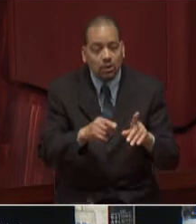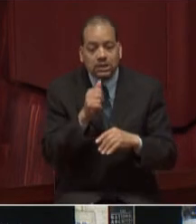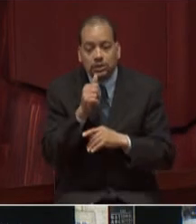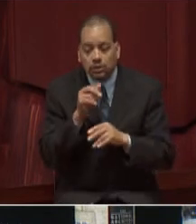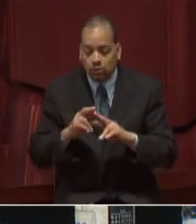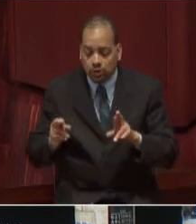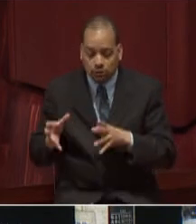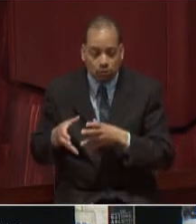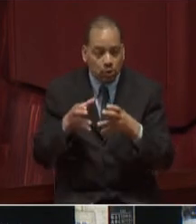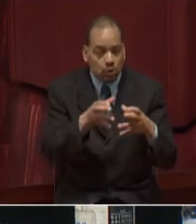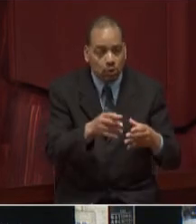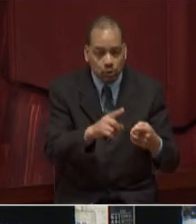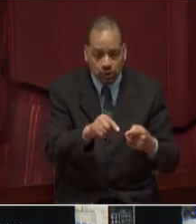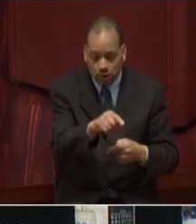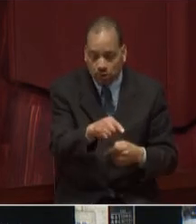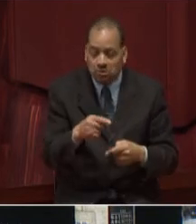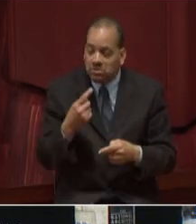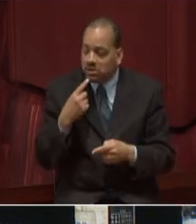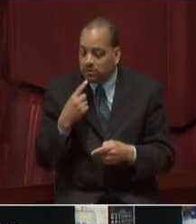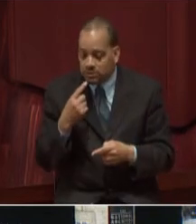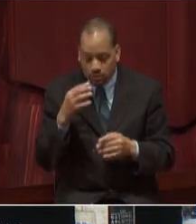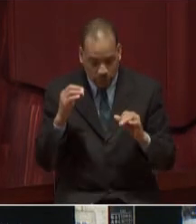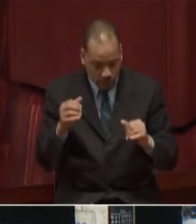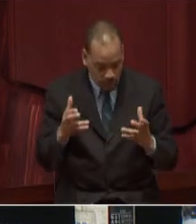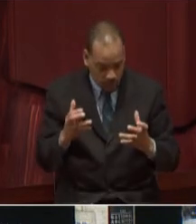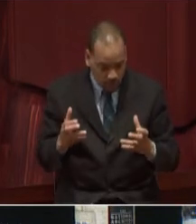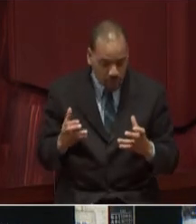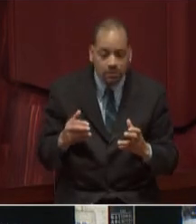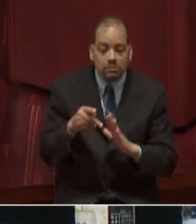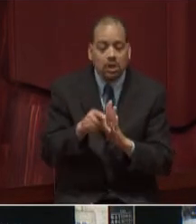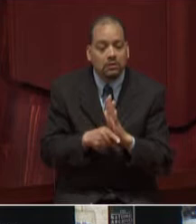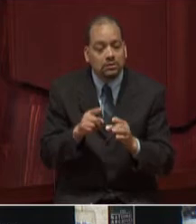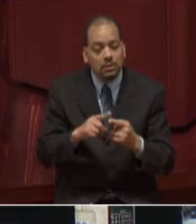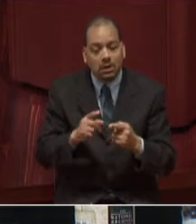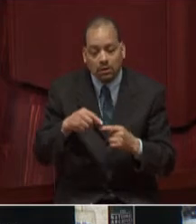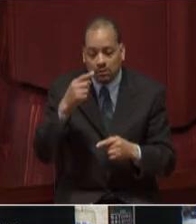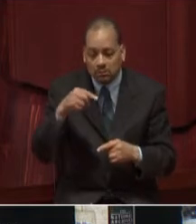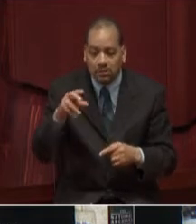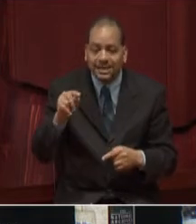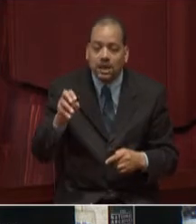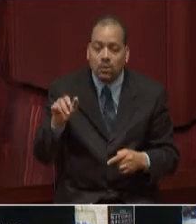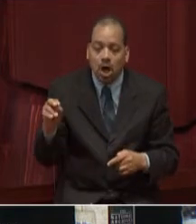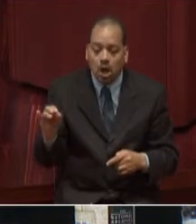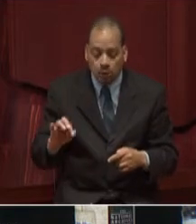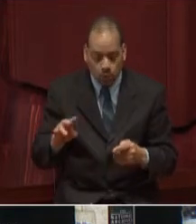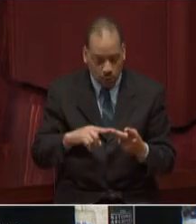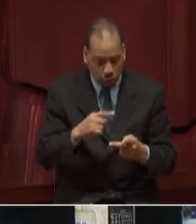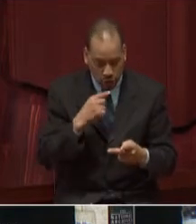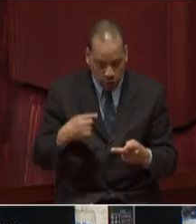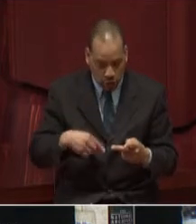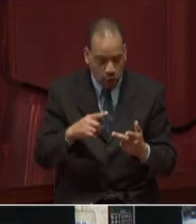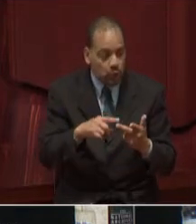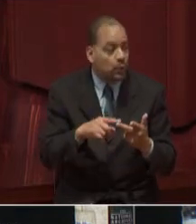more about Mao Zedong or Zhou Enlai or their policy toward Taiwan or the Soviet Union and so on. So that's one disadvantage.